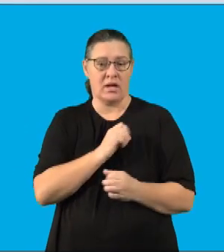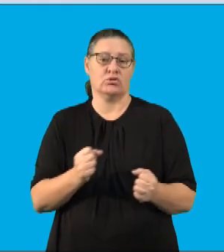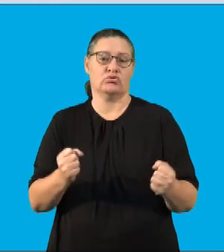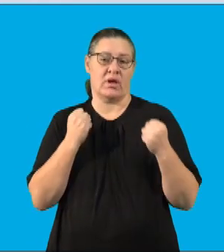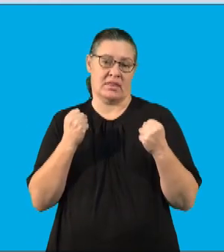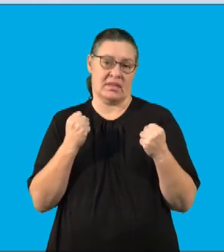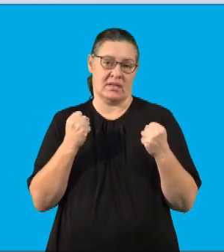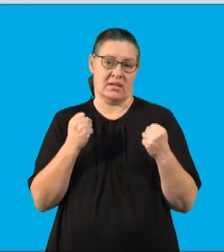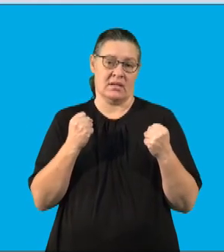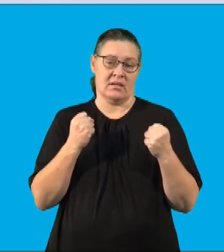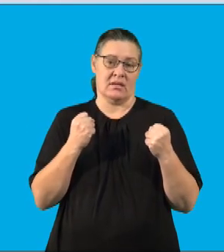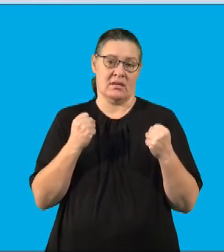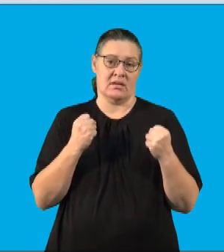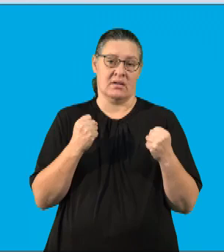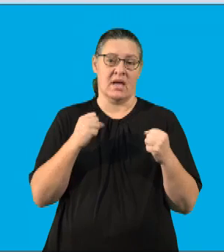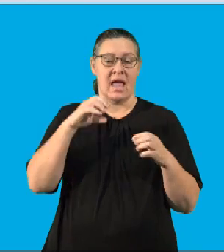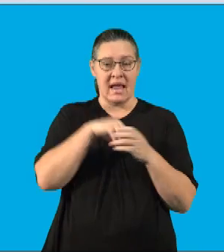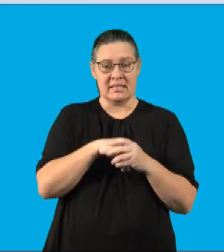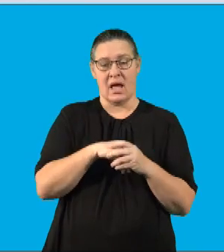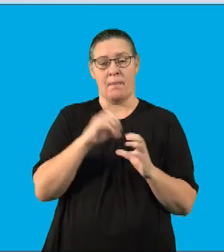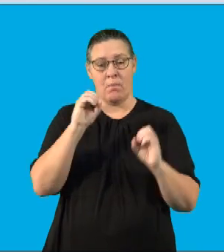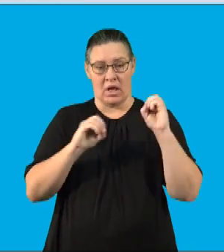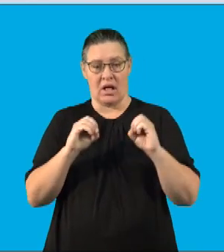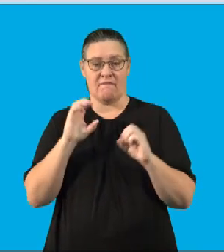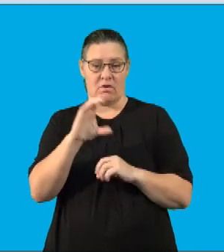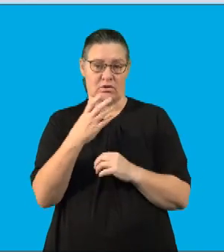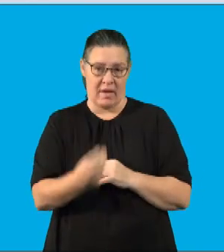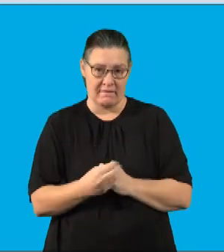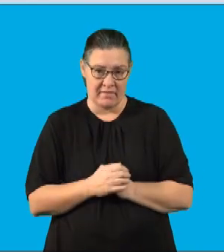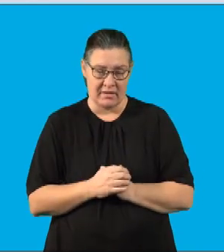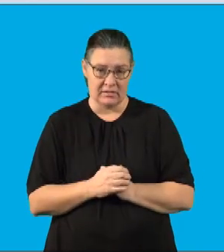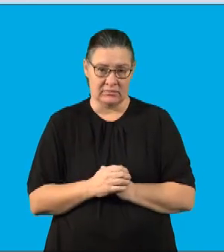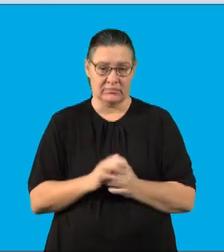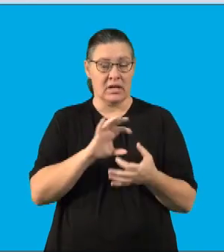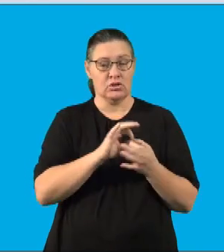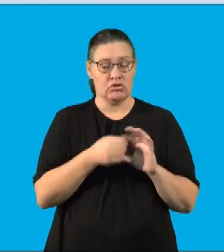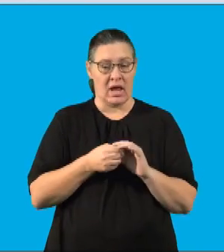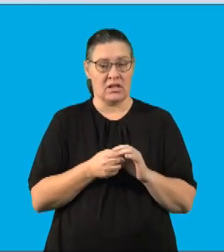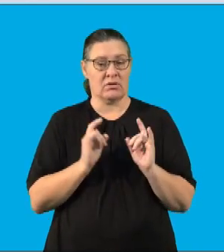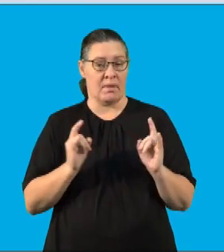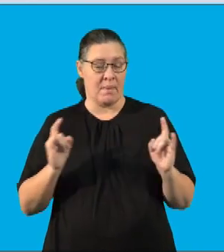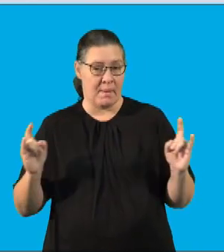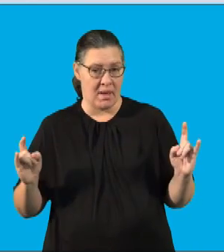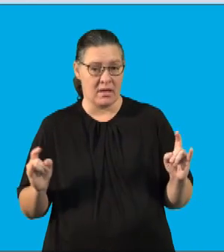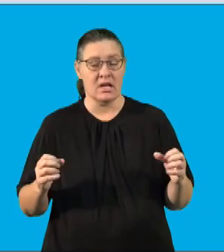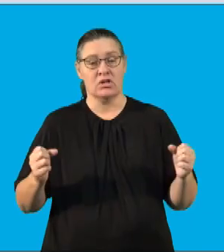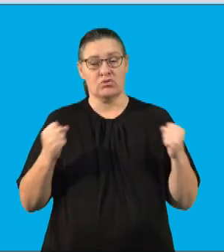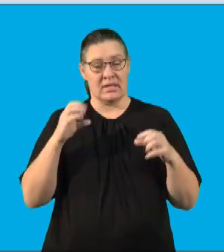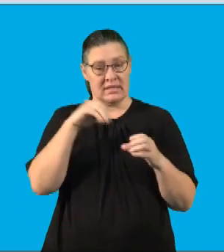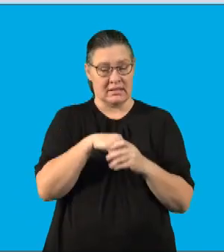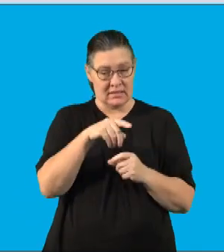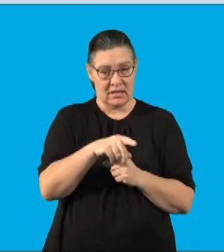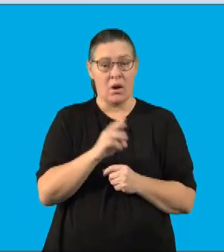because of the strength of the boiling point, or the strength of the intermolecular force that it has. So as the chain length increases, the strength of